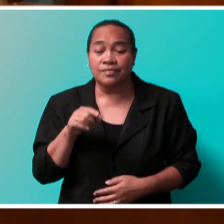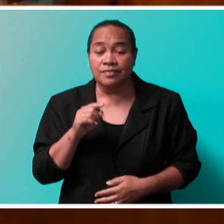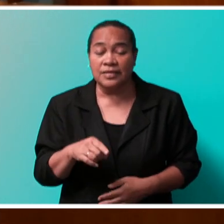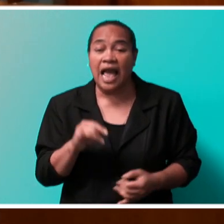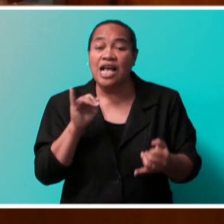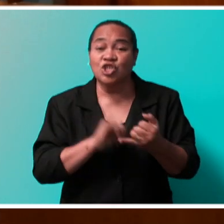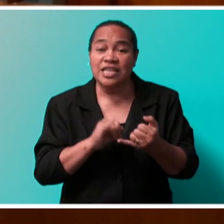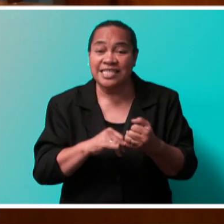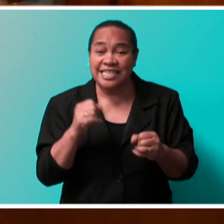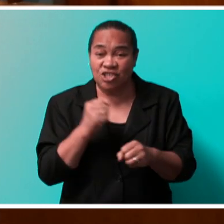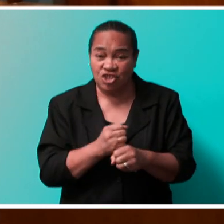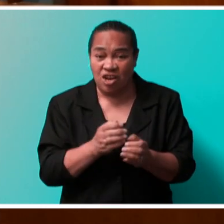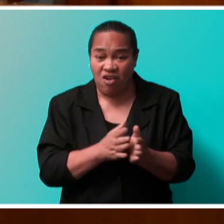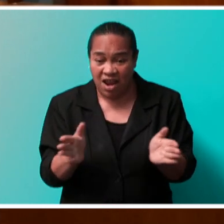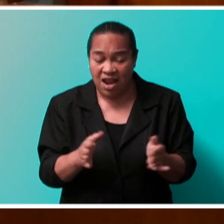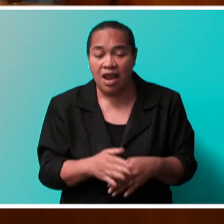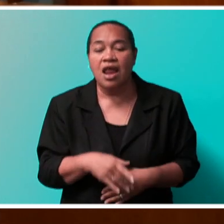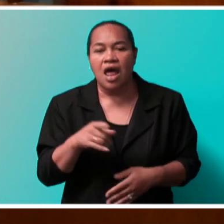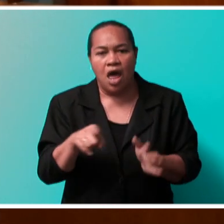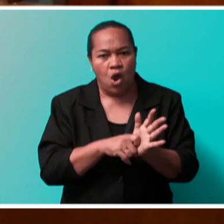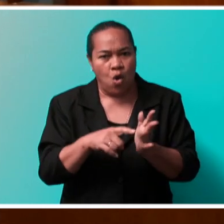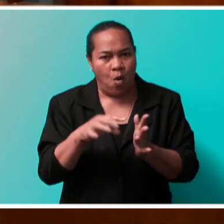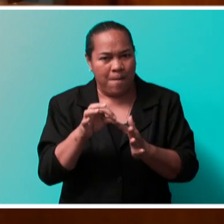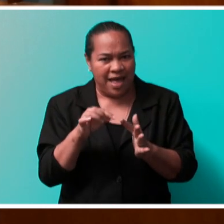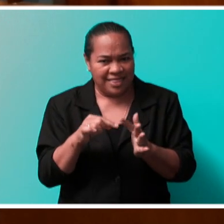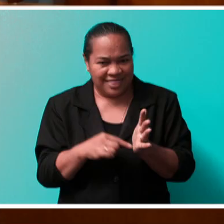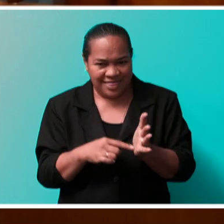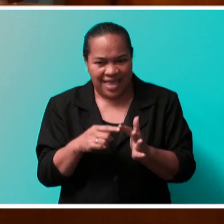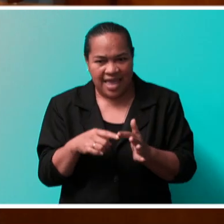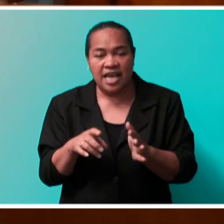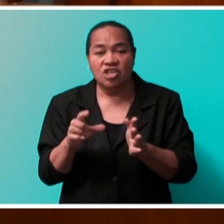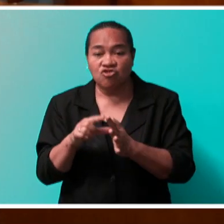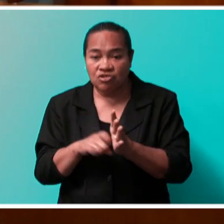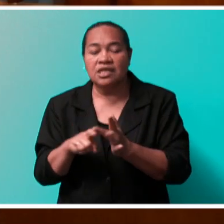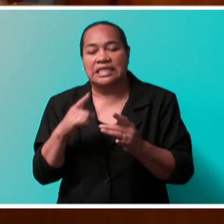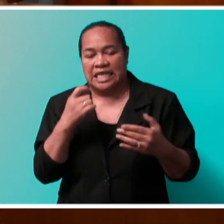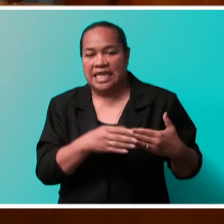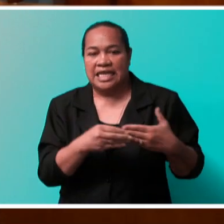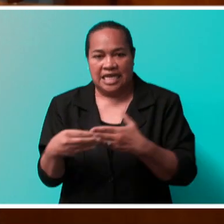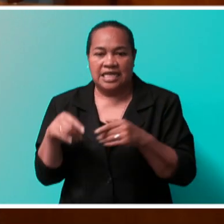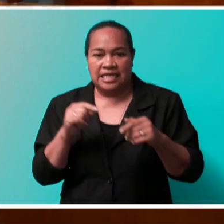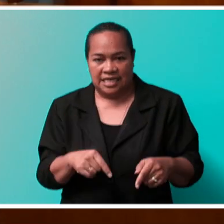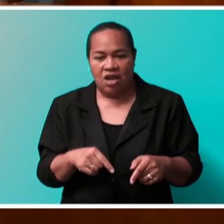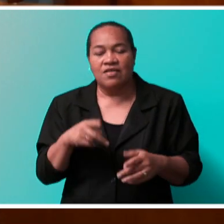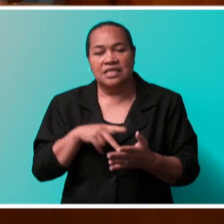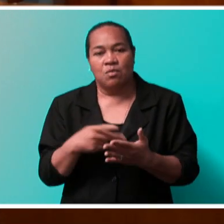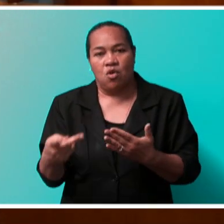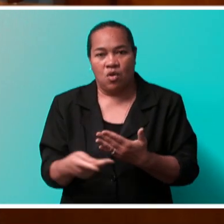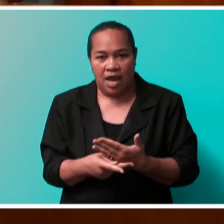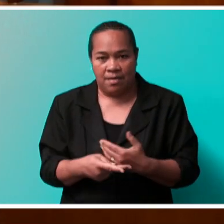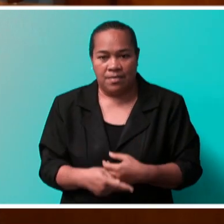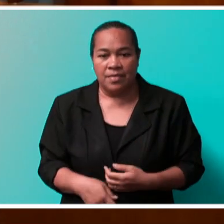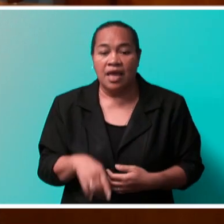General, Mr. Rapatin Green, is leading the implementation of the PACE program and